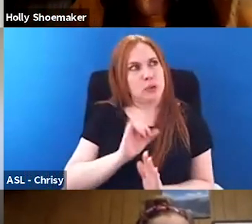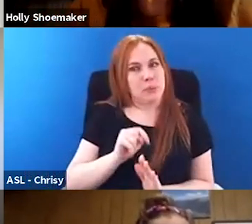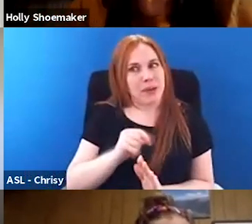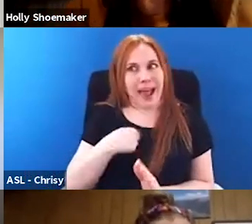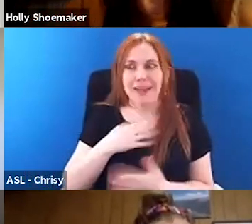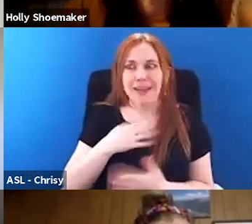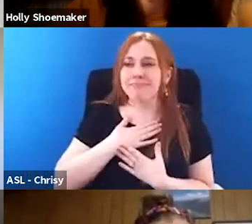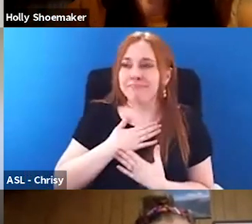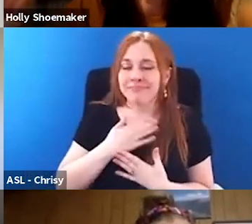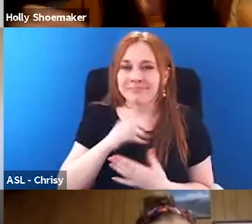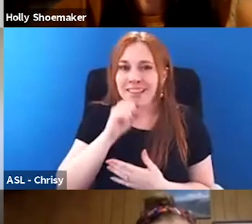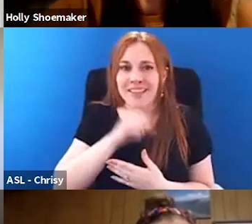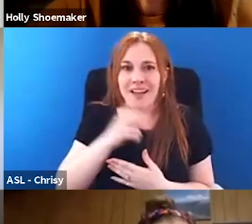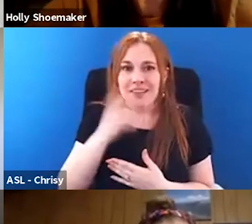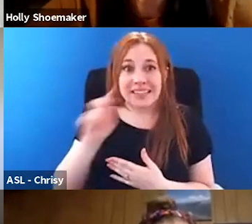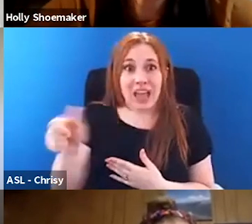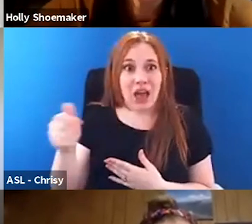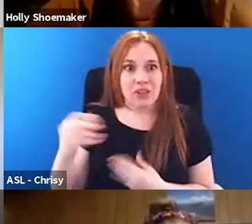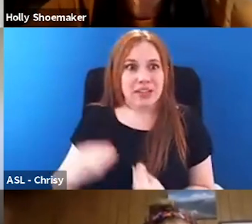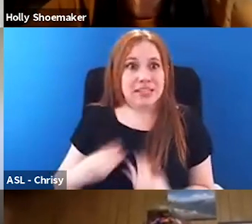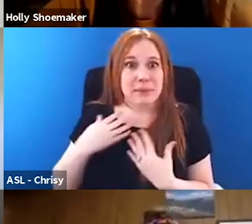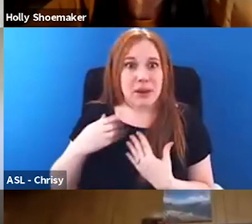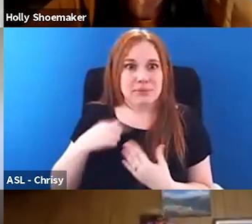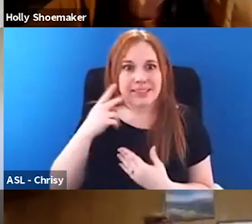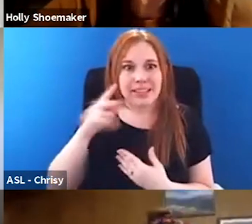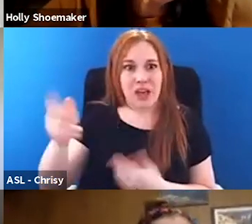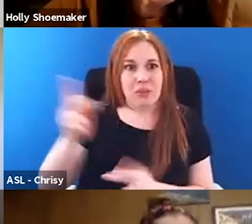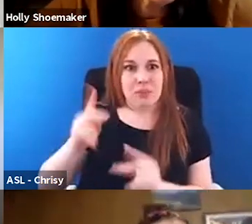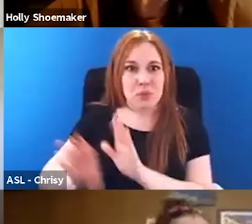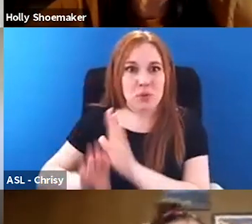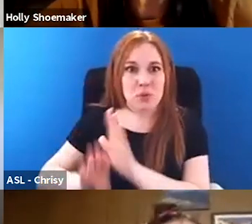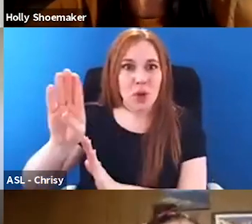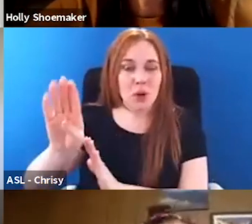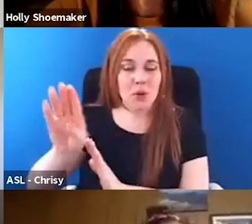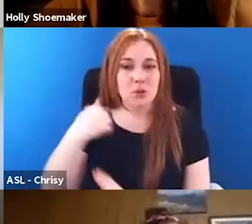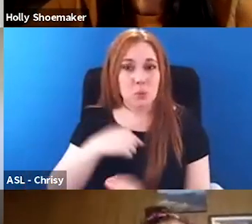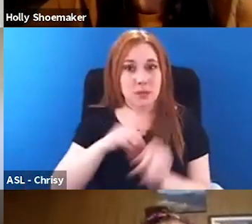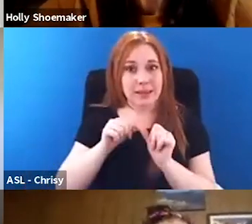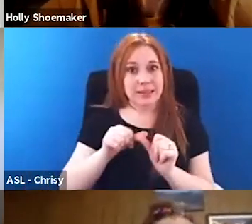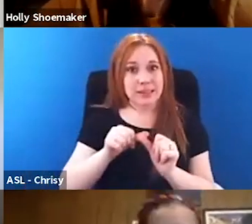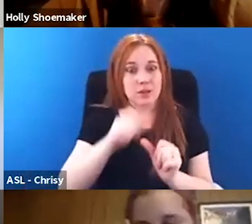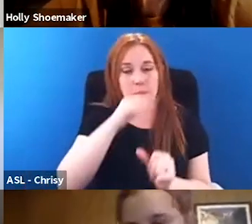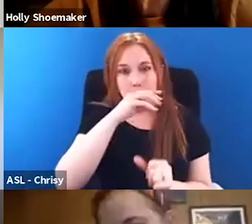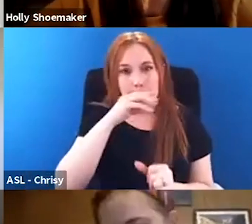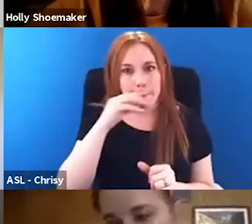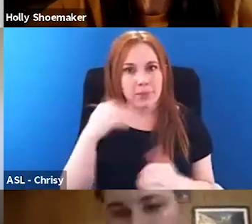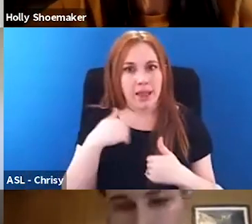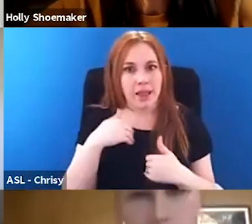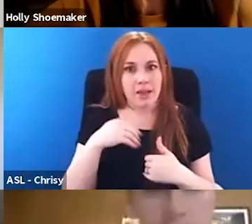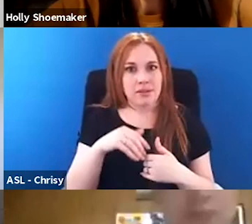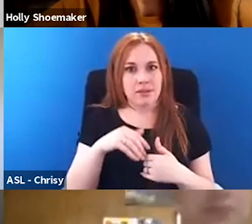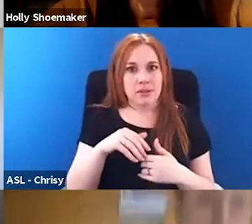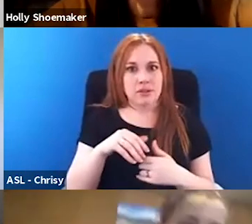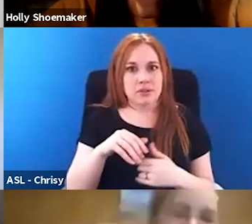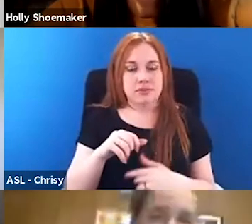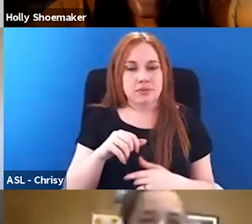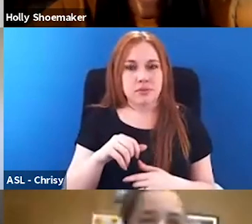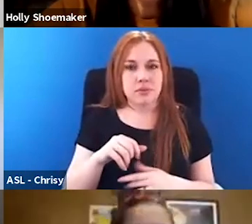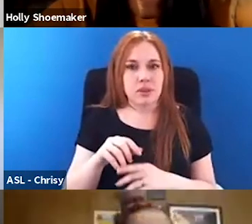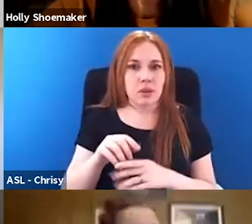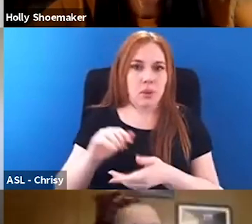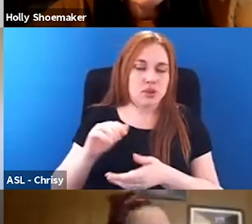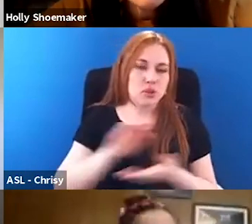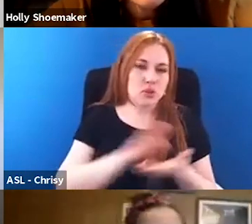see people grow and learn. And so we've continued to have schools in, like partnering